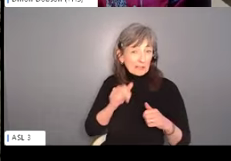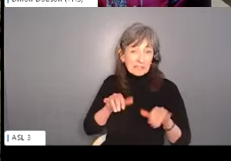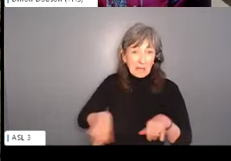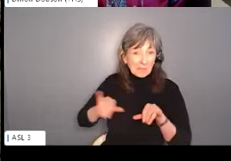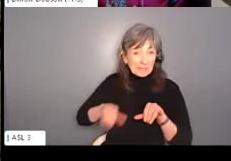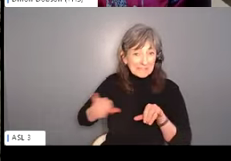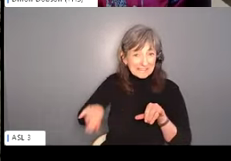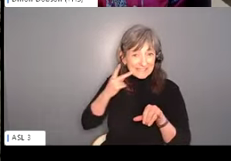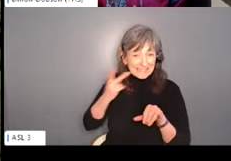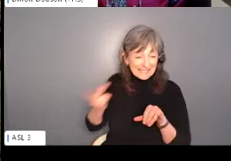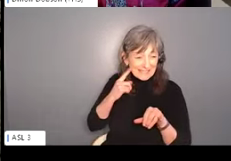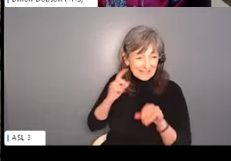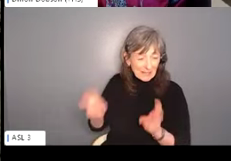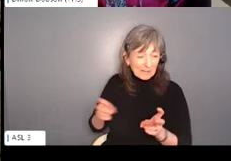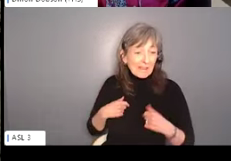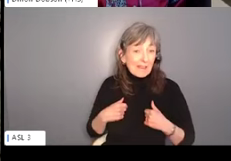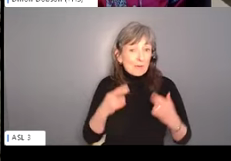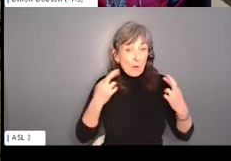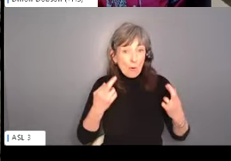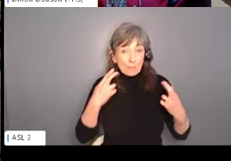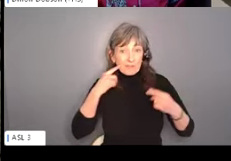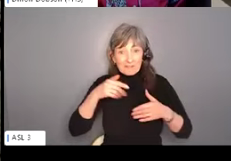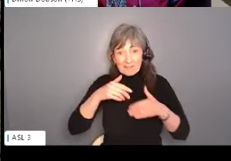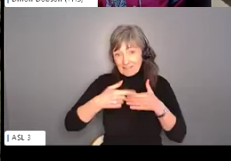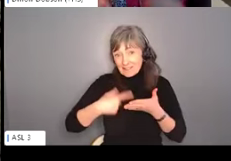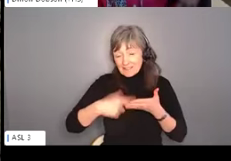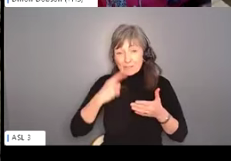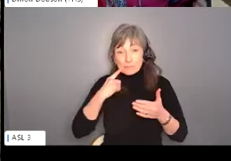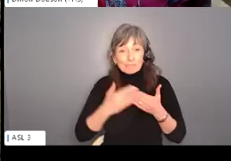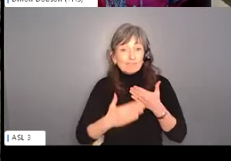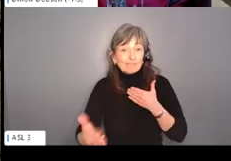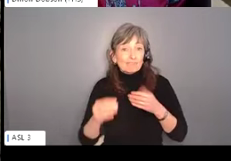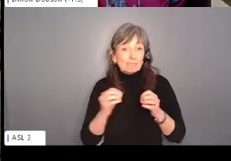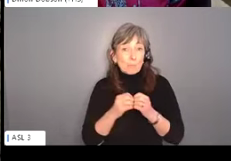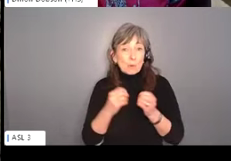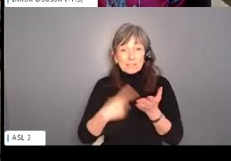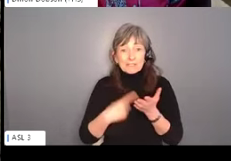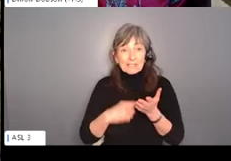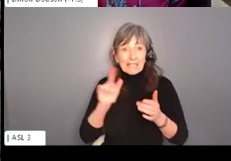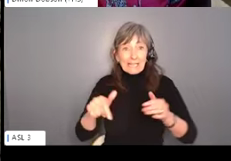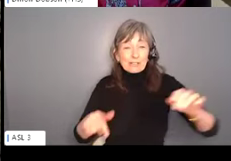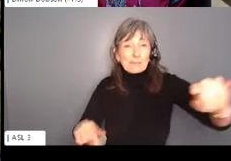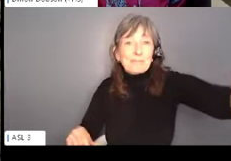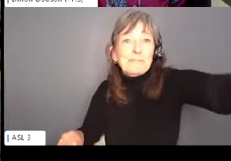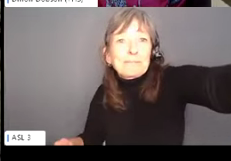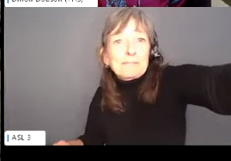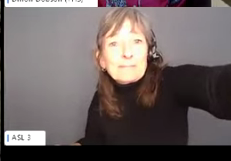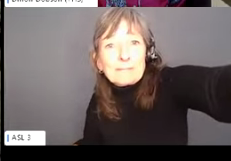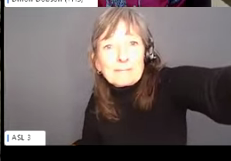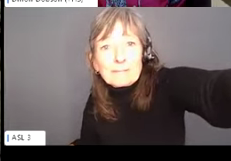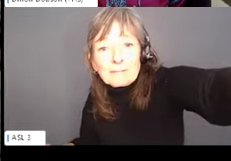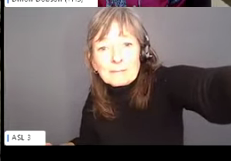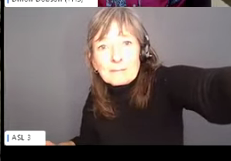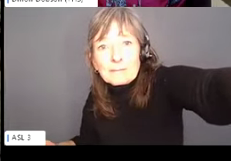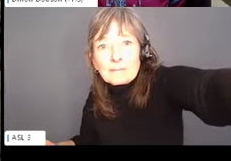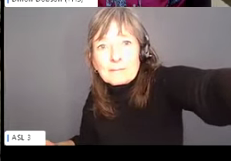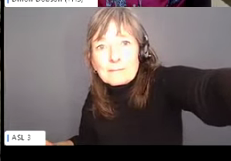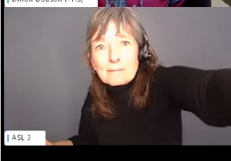hope is that it's going to spark some future conversations, some thoughts, and perhaps some action, ideally along the way.